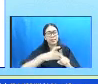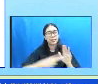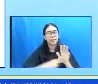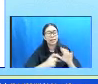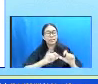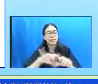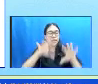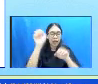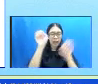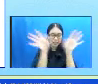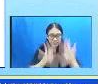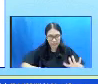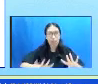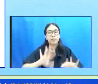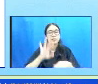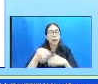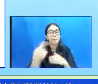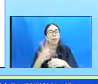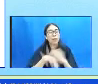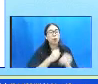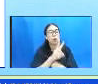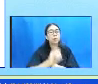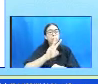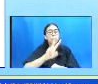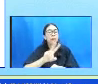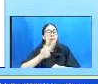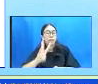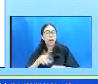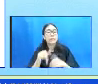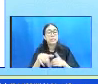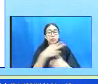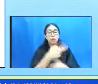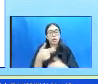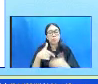at the forefront of global climate action over the coming years.